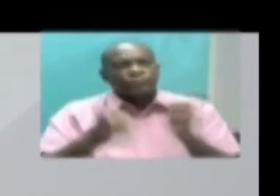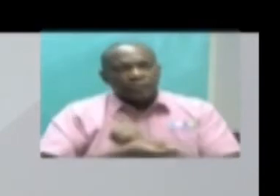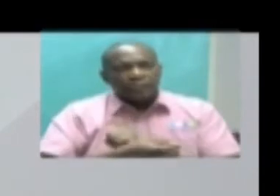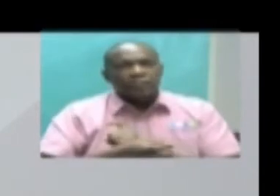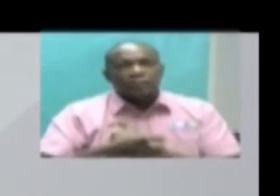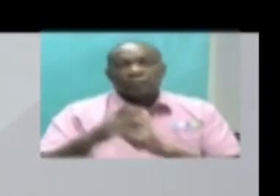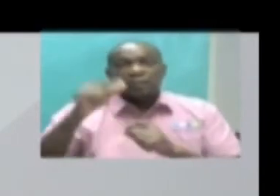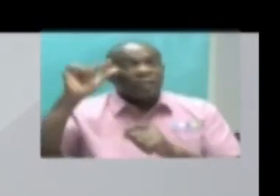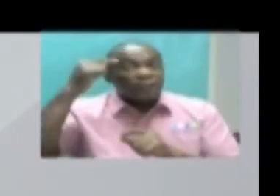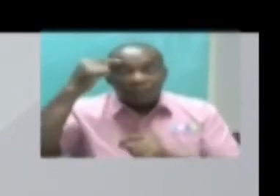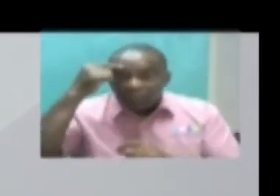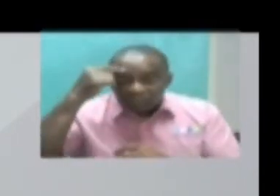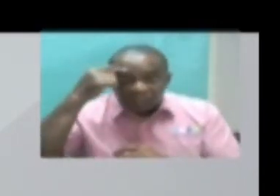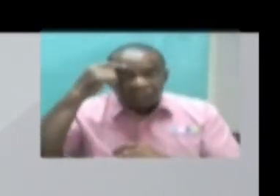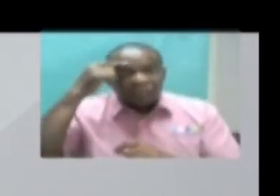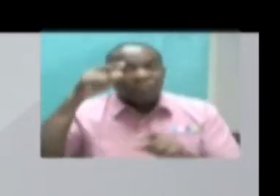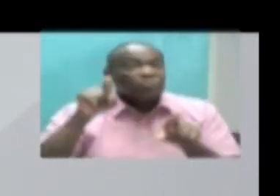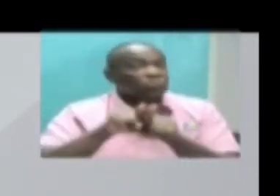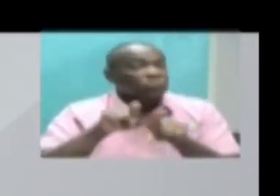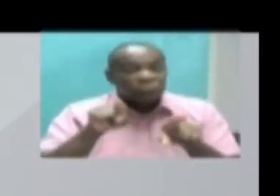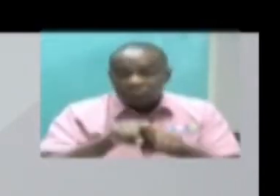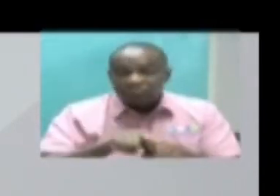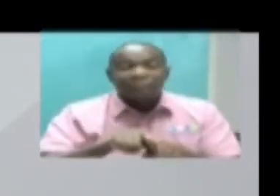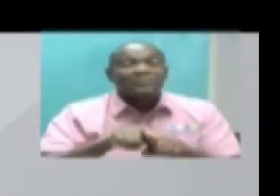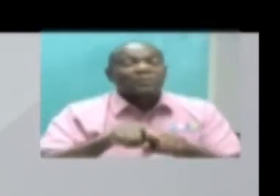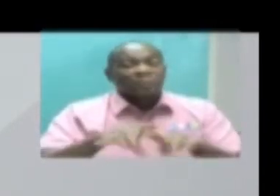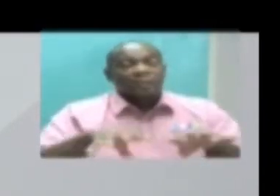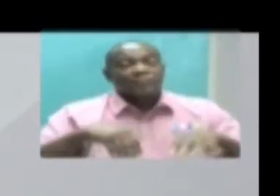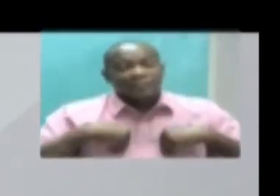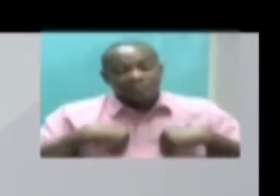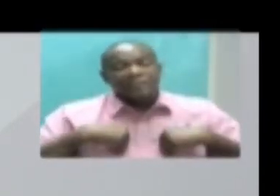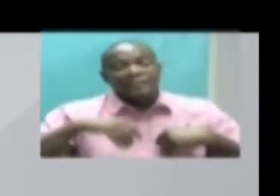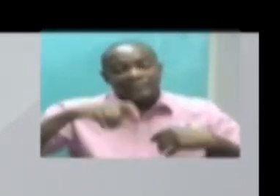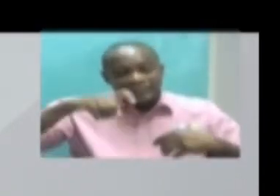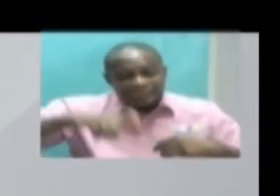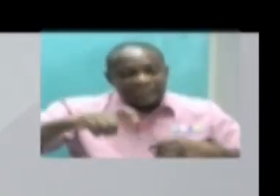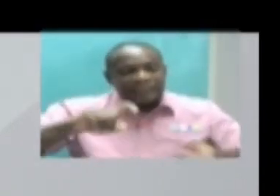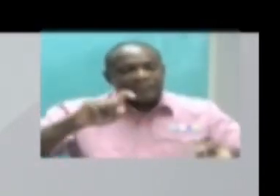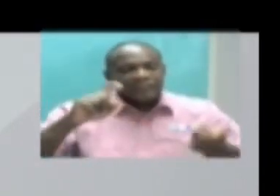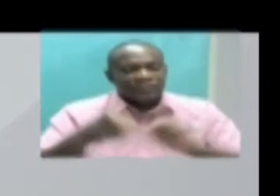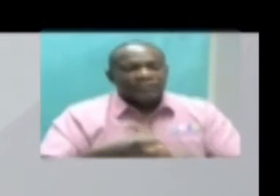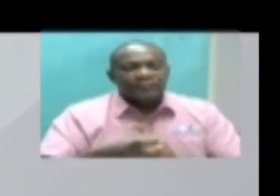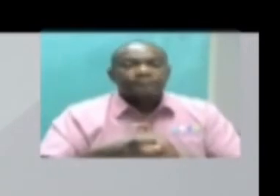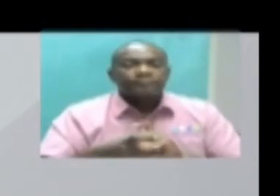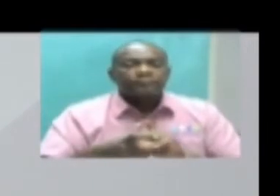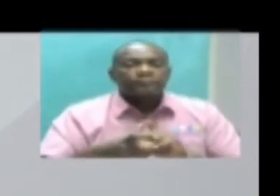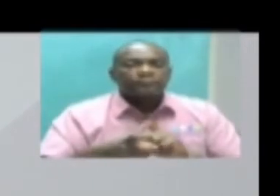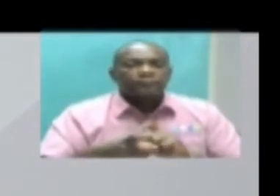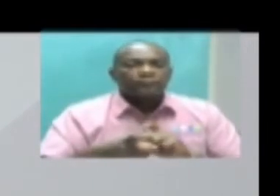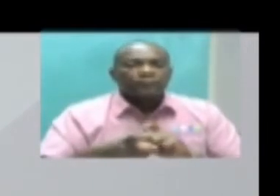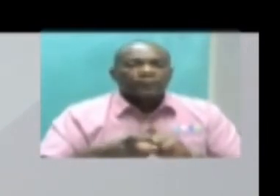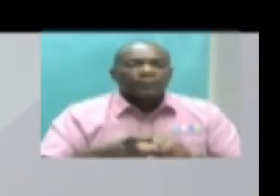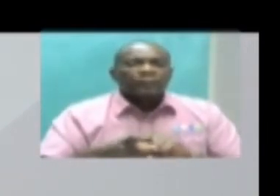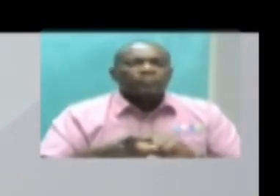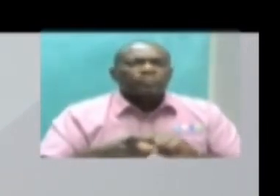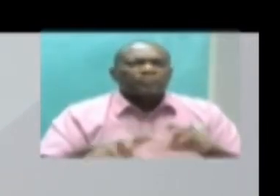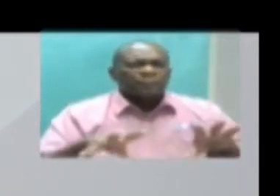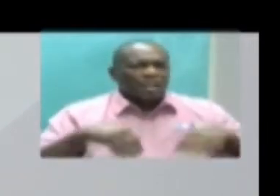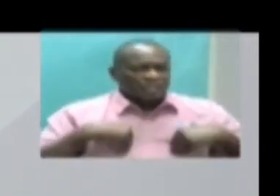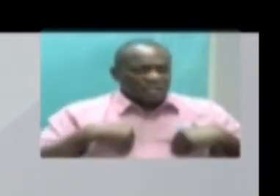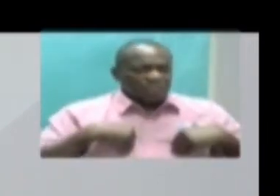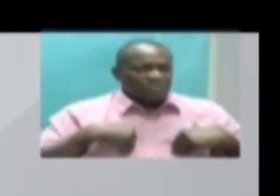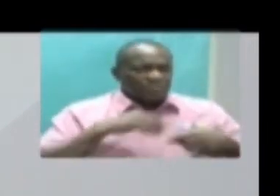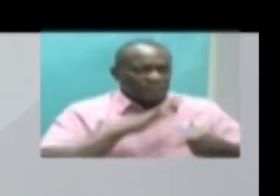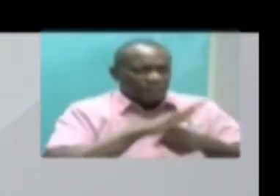then, we need to accept up to a point, yes, we need to accept, but further than that, acceptance is the first step. What